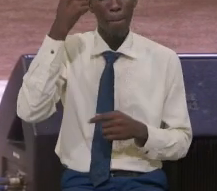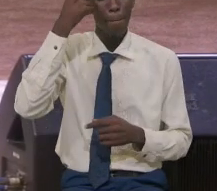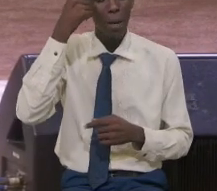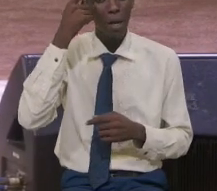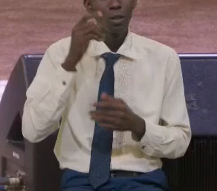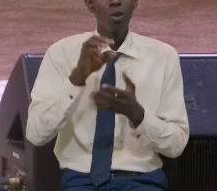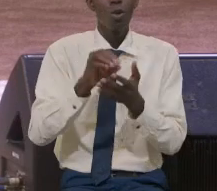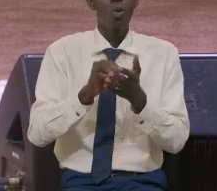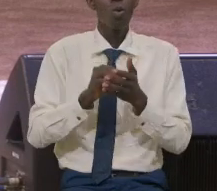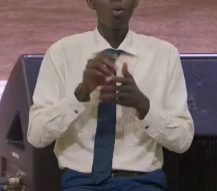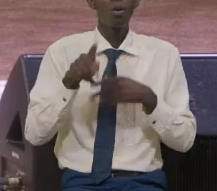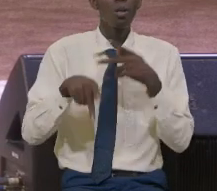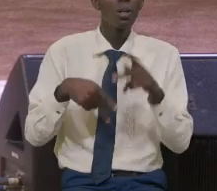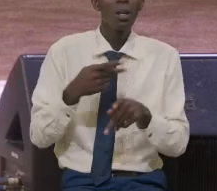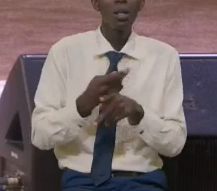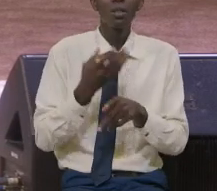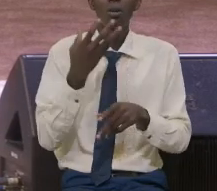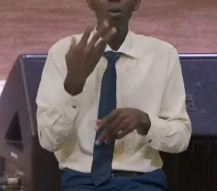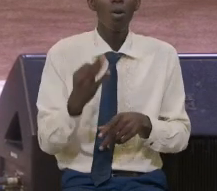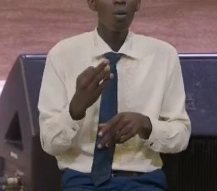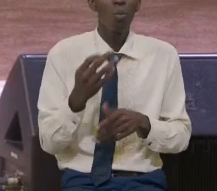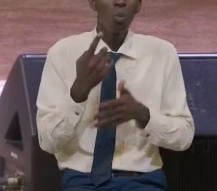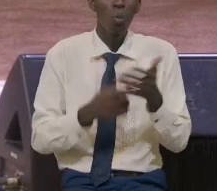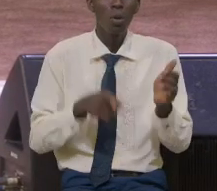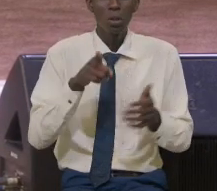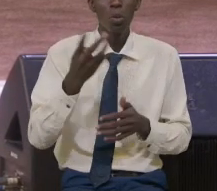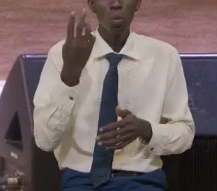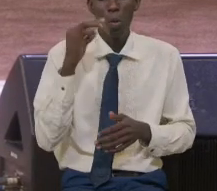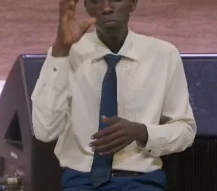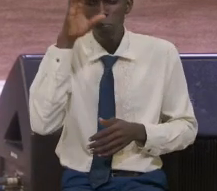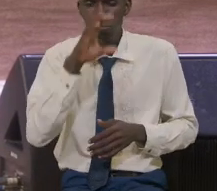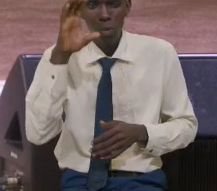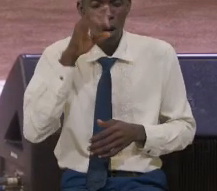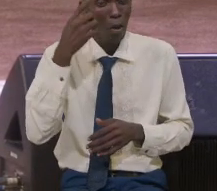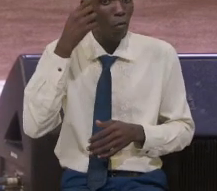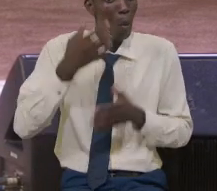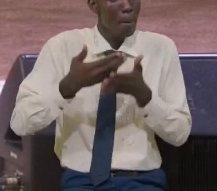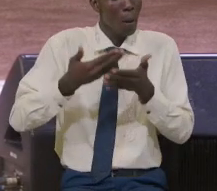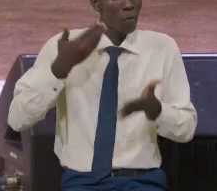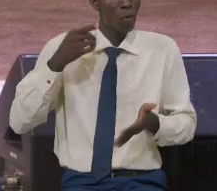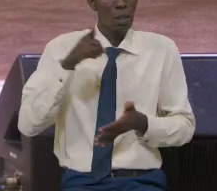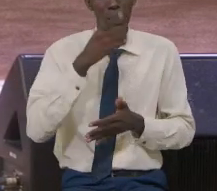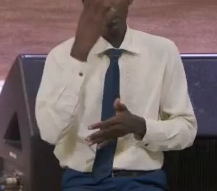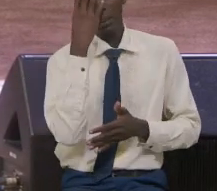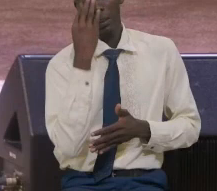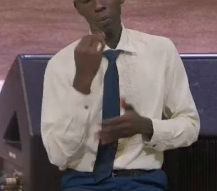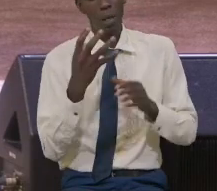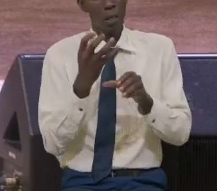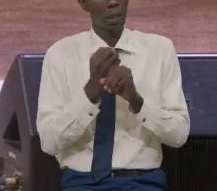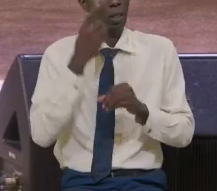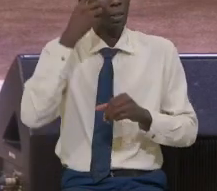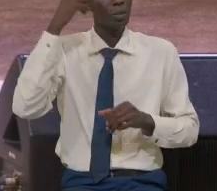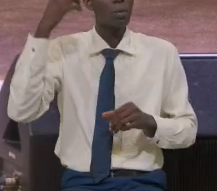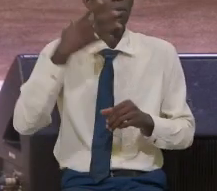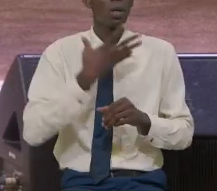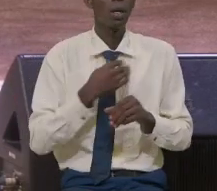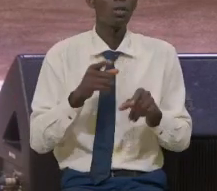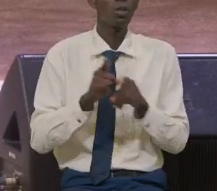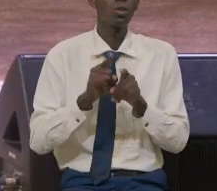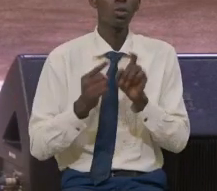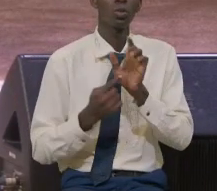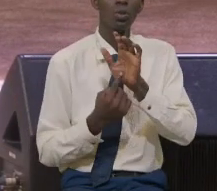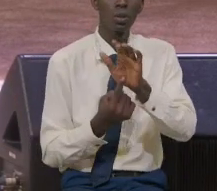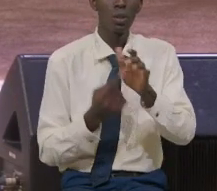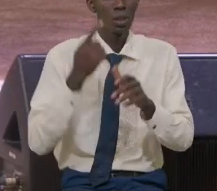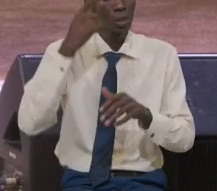of goal, or what he was looking for, even before he had the dream. And then he revealed the dream to him